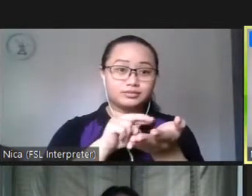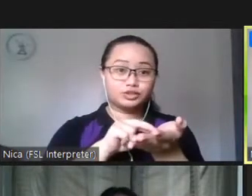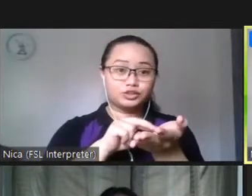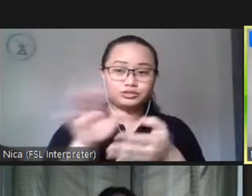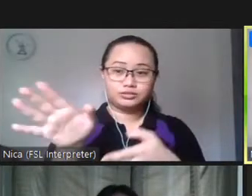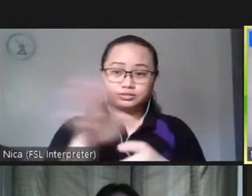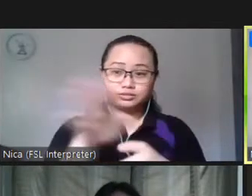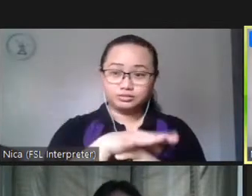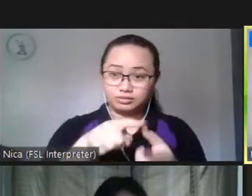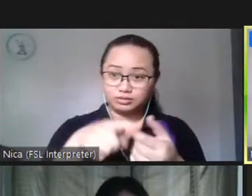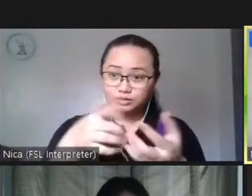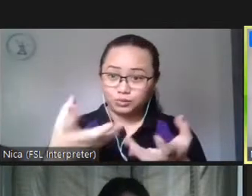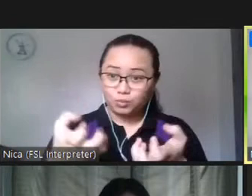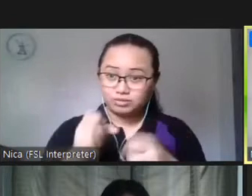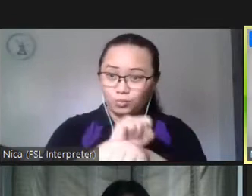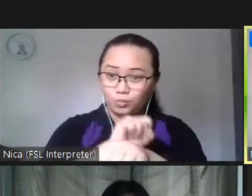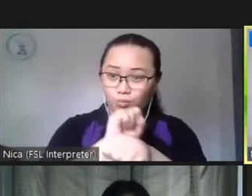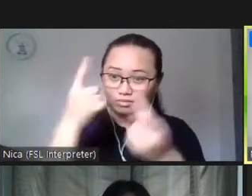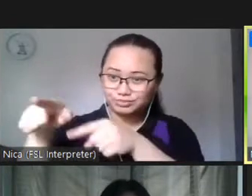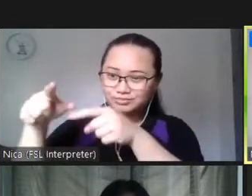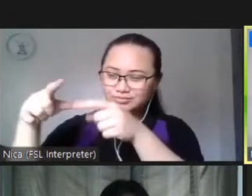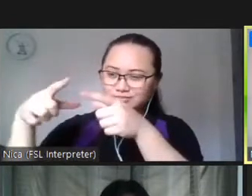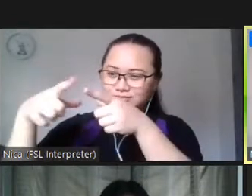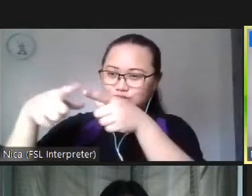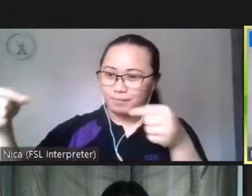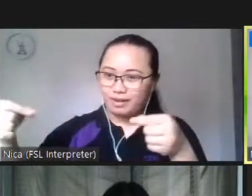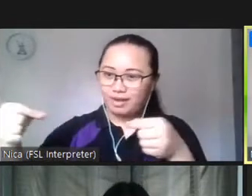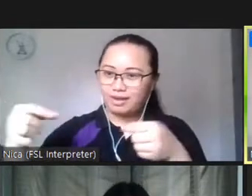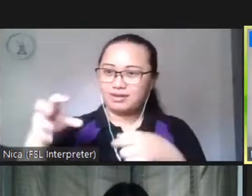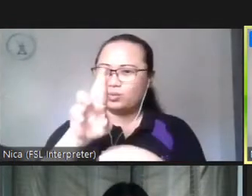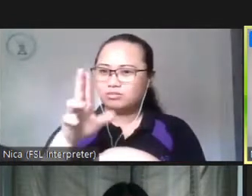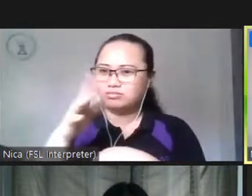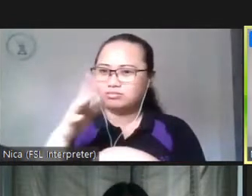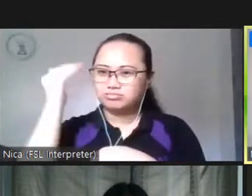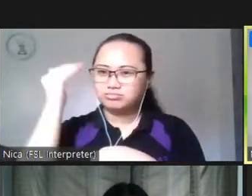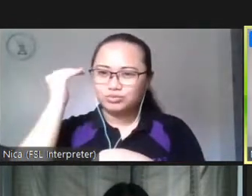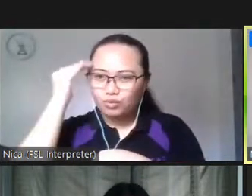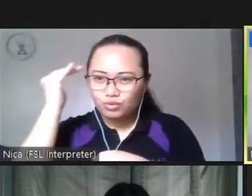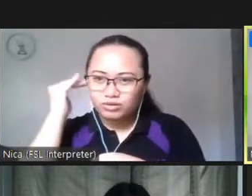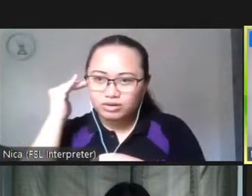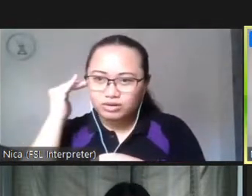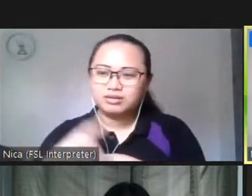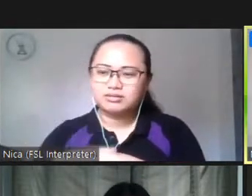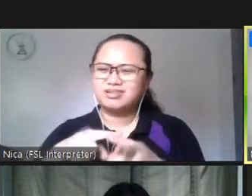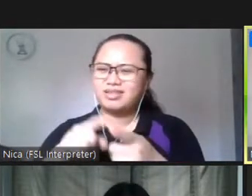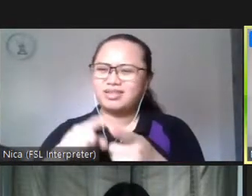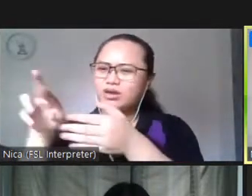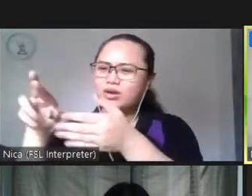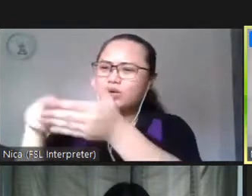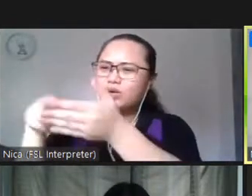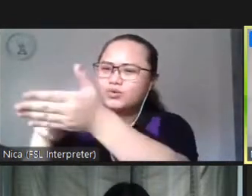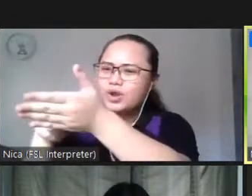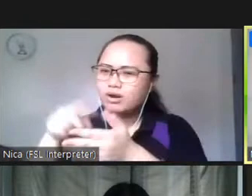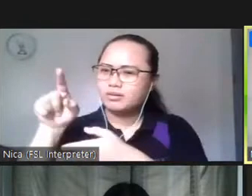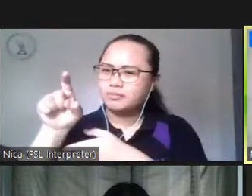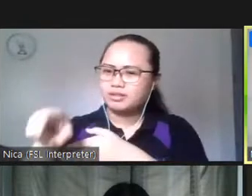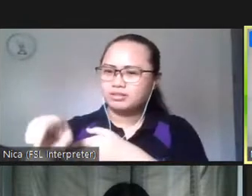sa Japan or Korea, and then ang requirement nila doon is